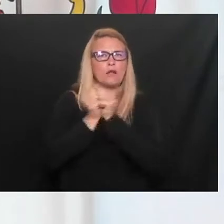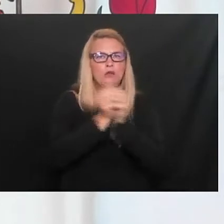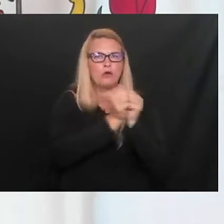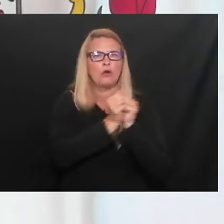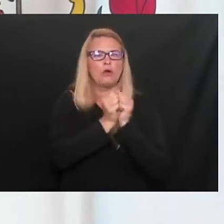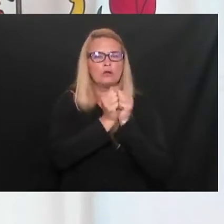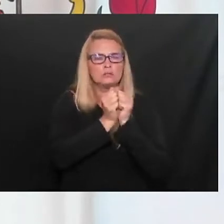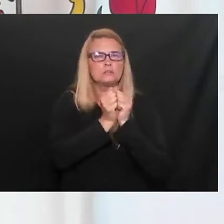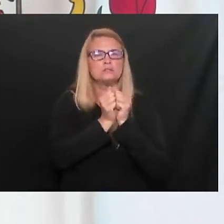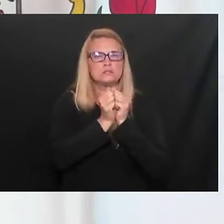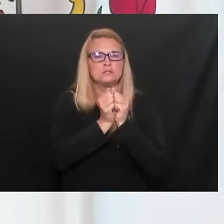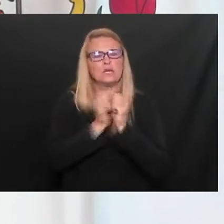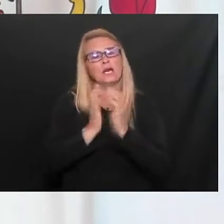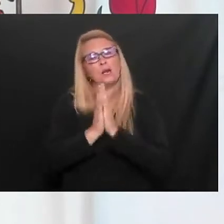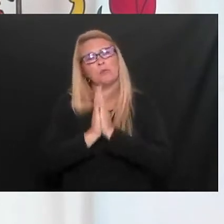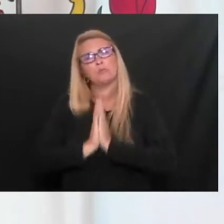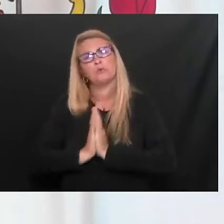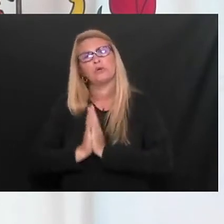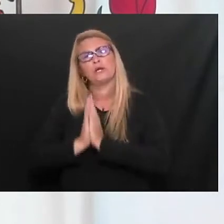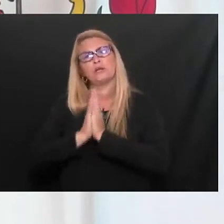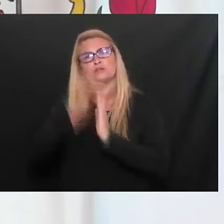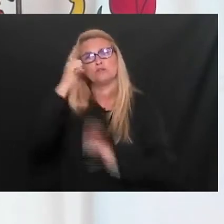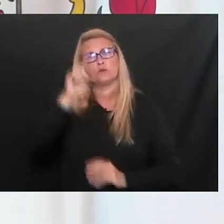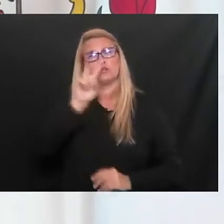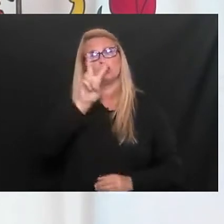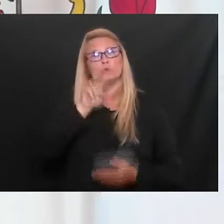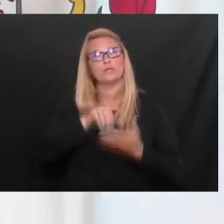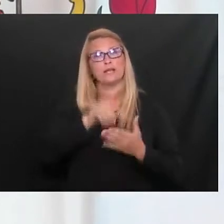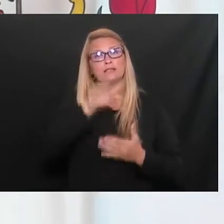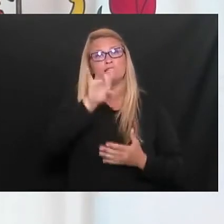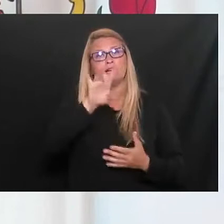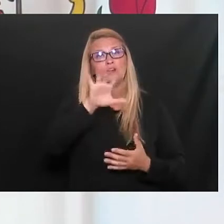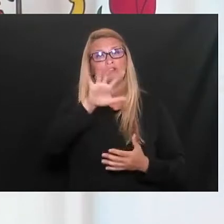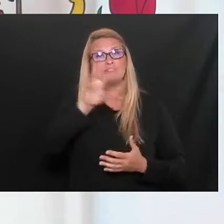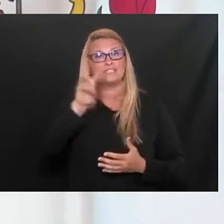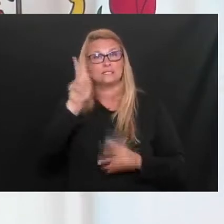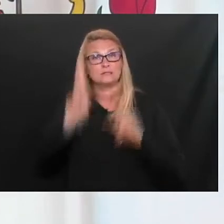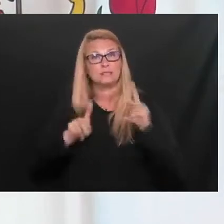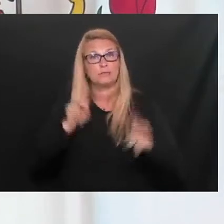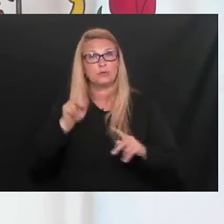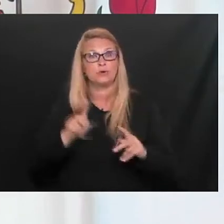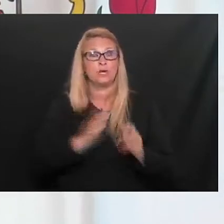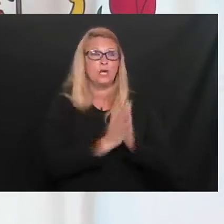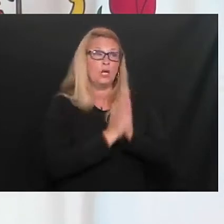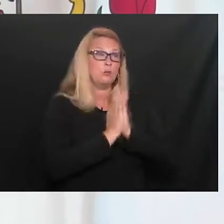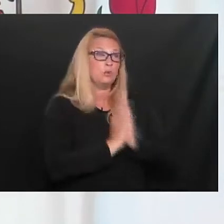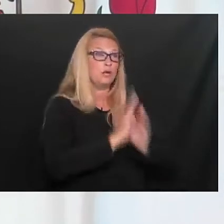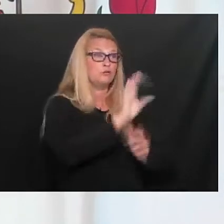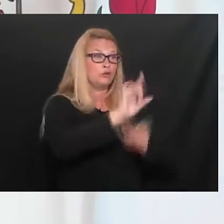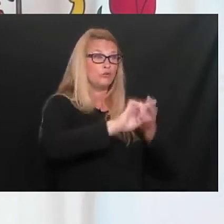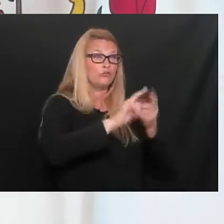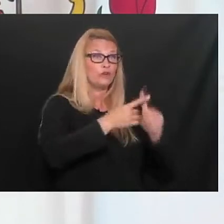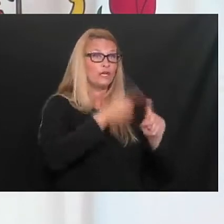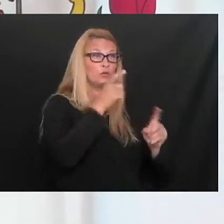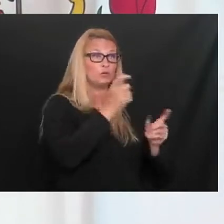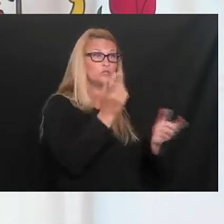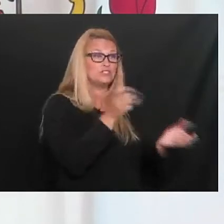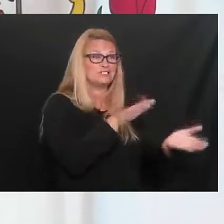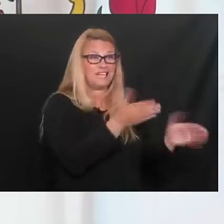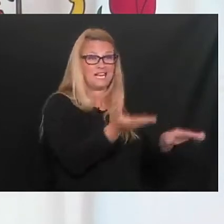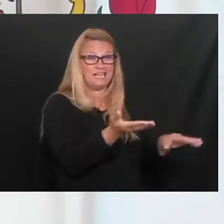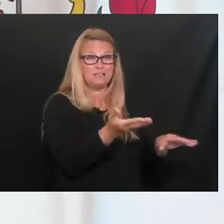the prayers go out to 2,856 folks. The prayers go out to your friend that you just lost.